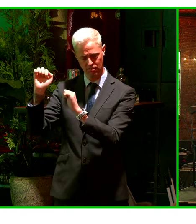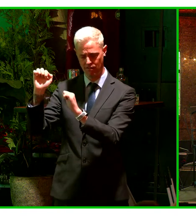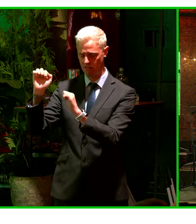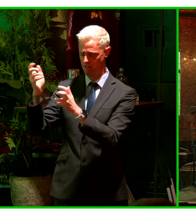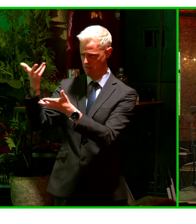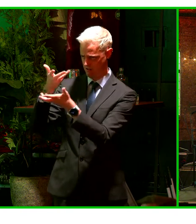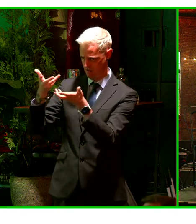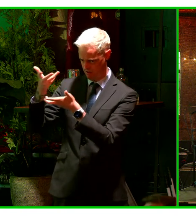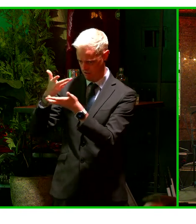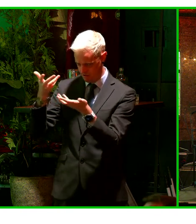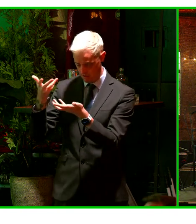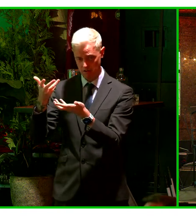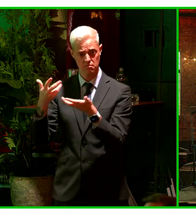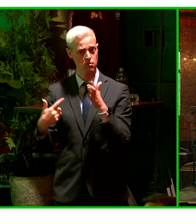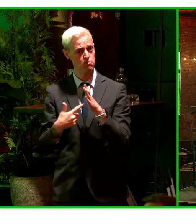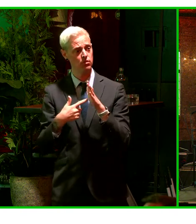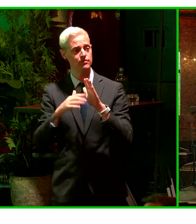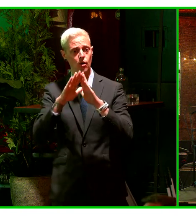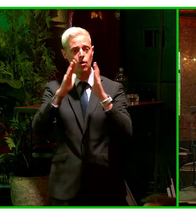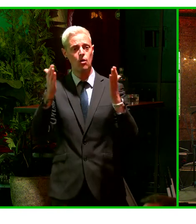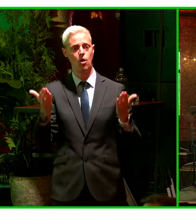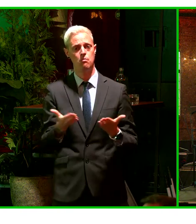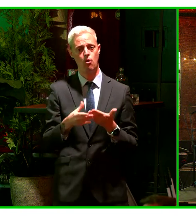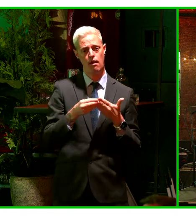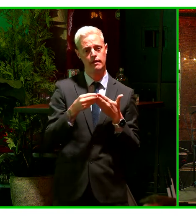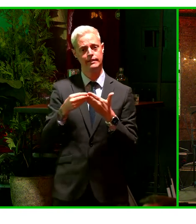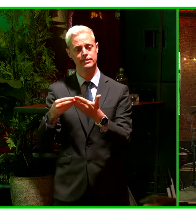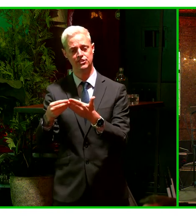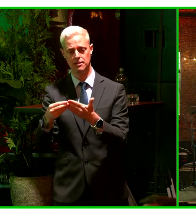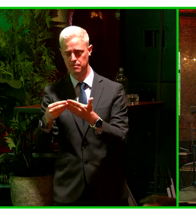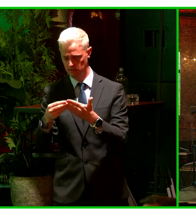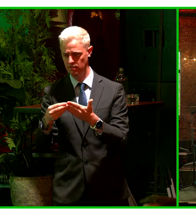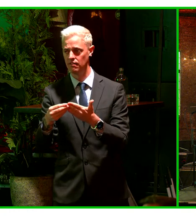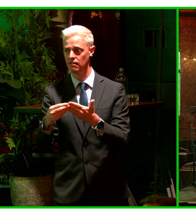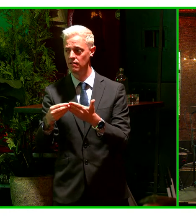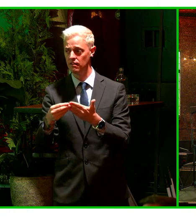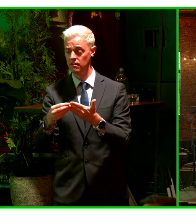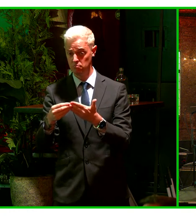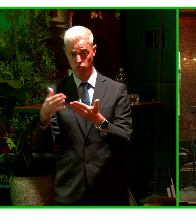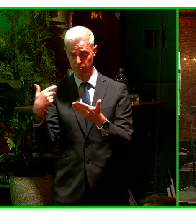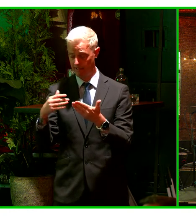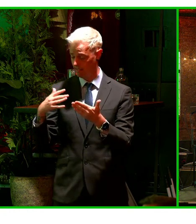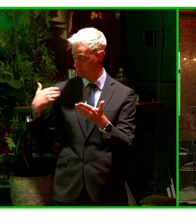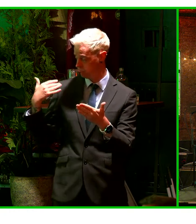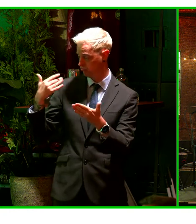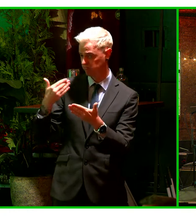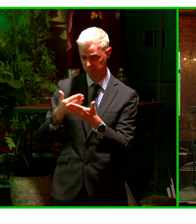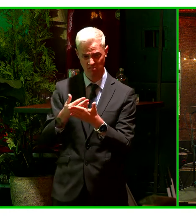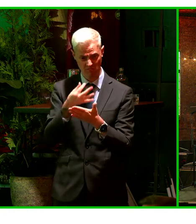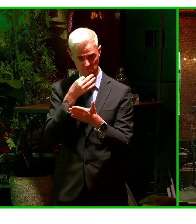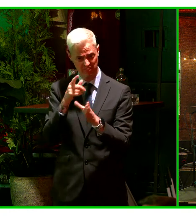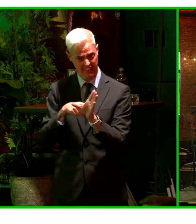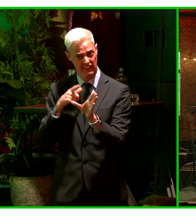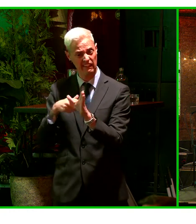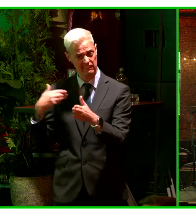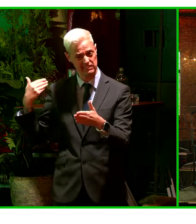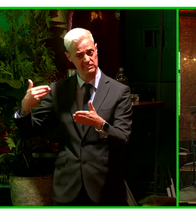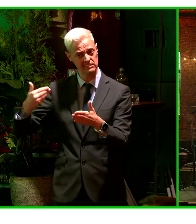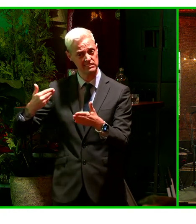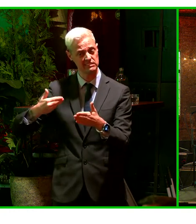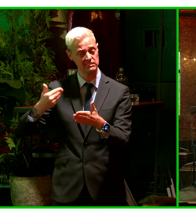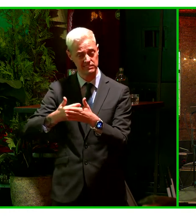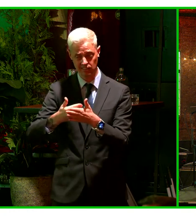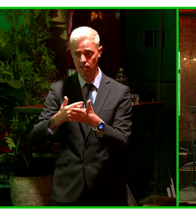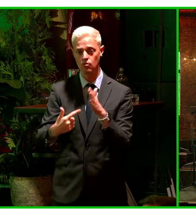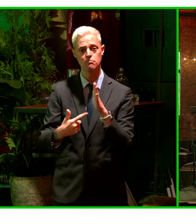know, the importance of local leadership. I think the increased awareness that we've seen, not just in the last 2 weeks, but the last few years, but the importance